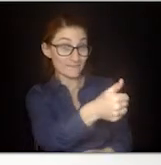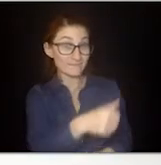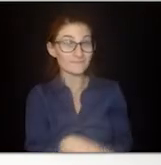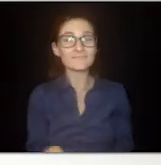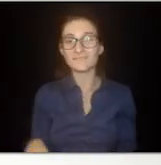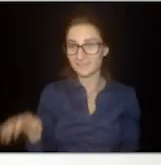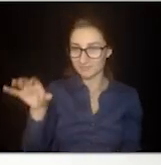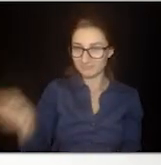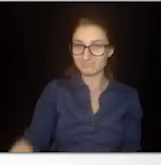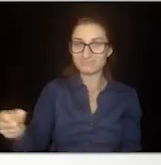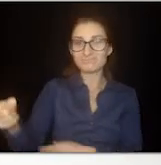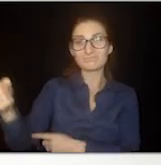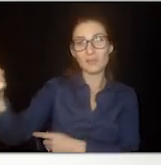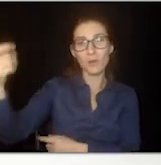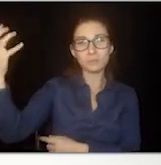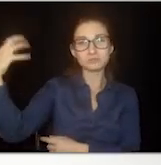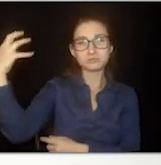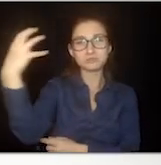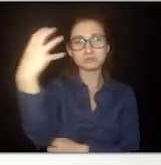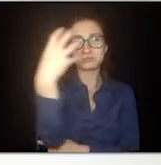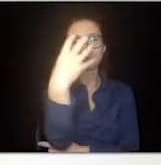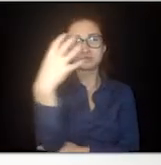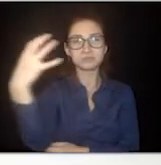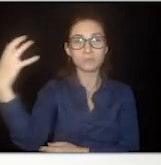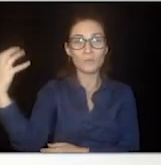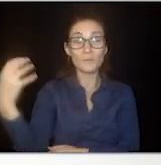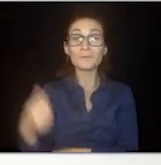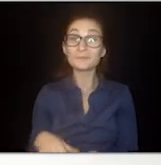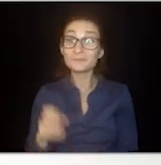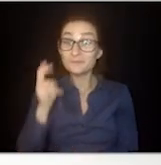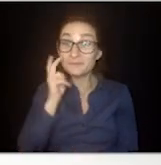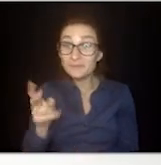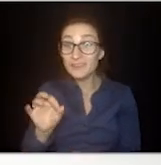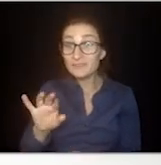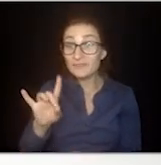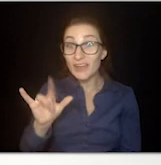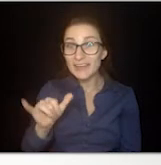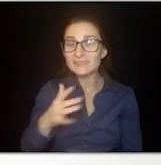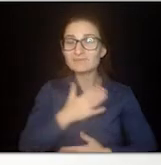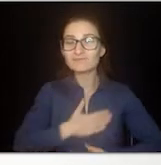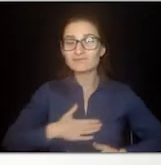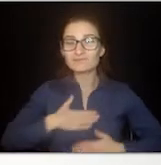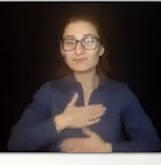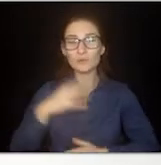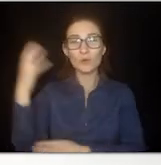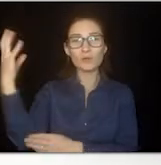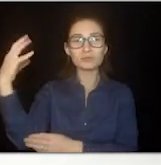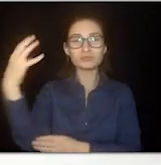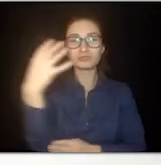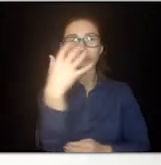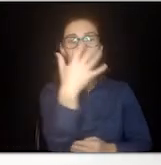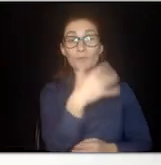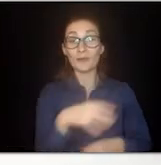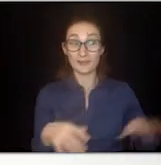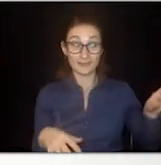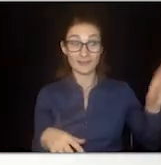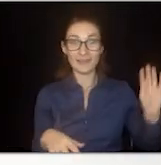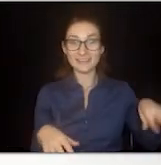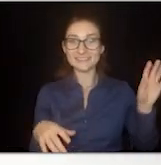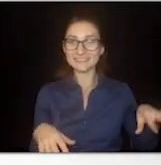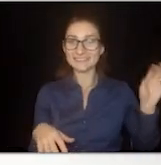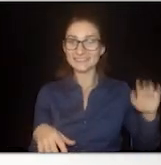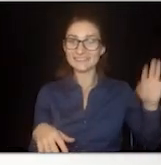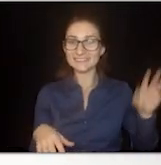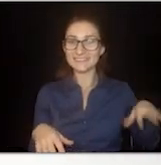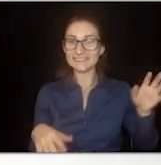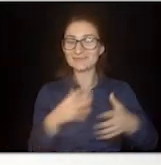hair? Freddie picks it up immediately. As you can see, Freddie enjoys drying his hair and waves his